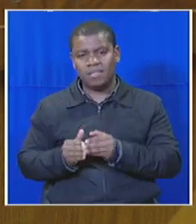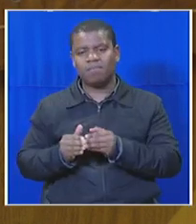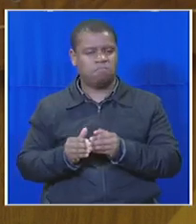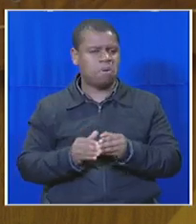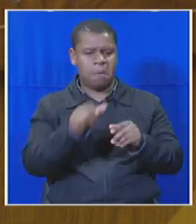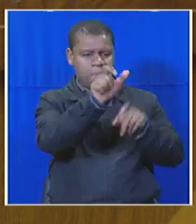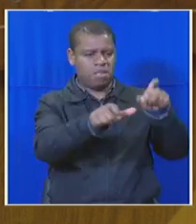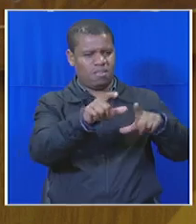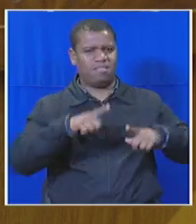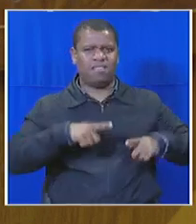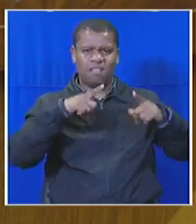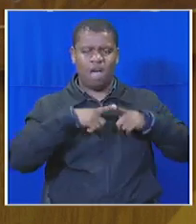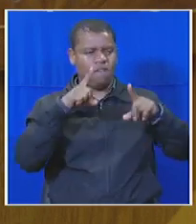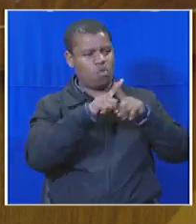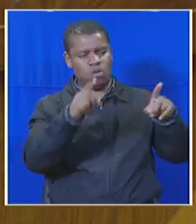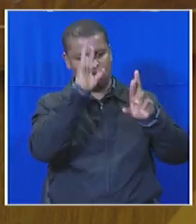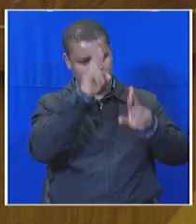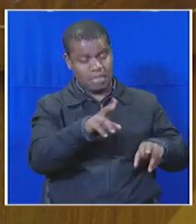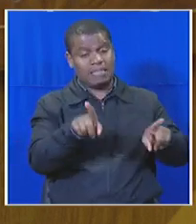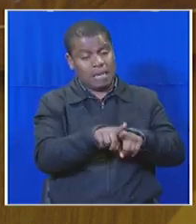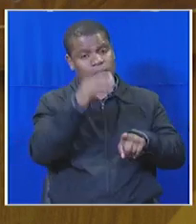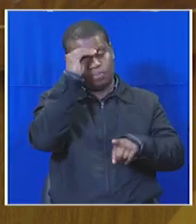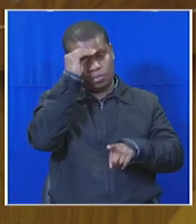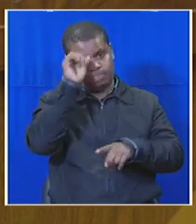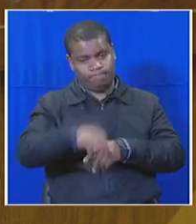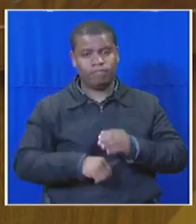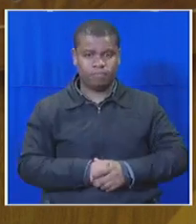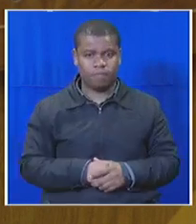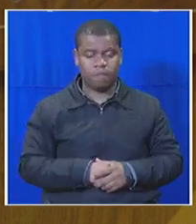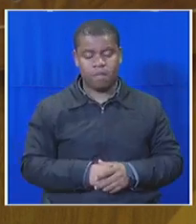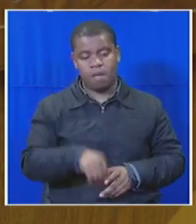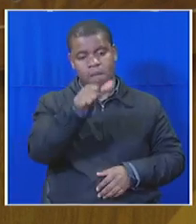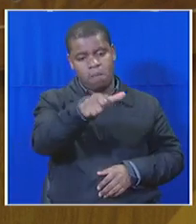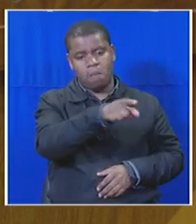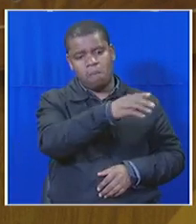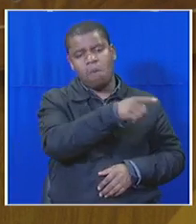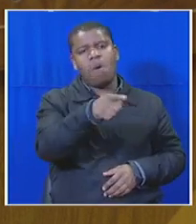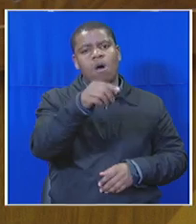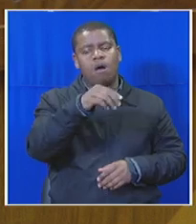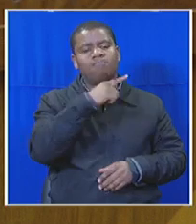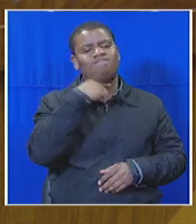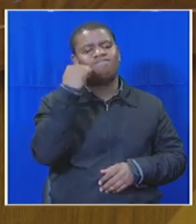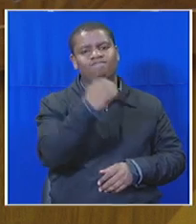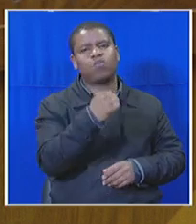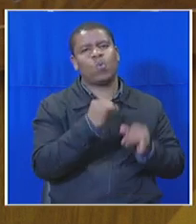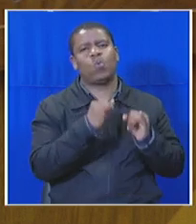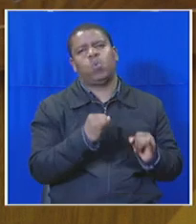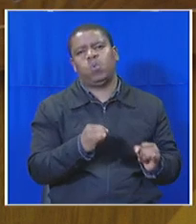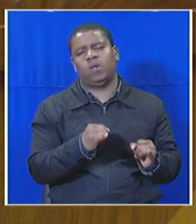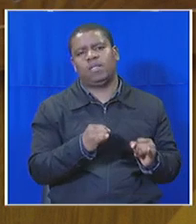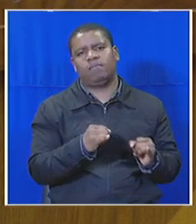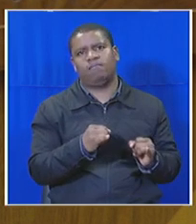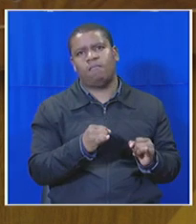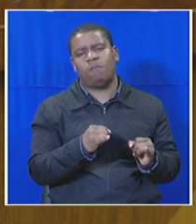nobody's life, including that of police officers. The killing of police officers is particularly worrisome, for